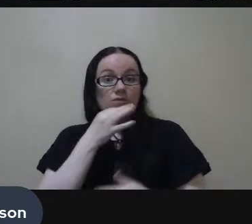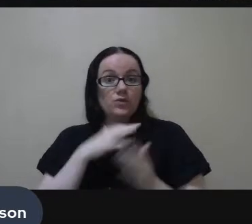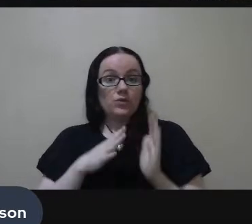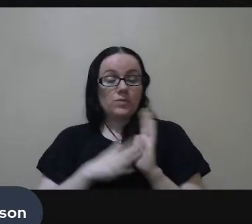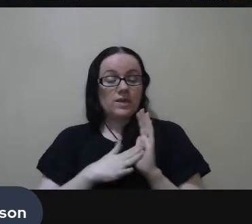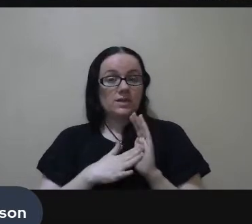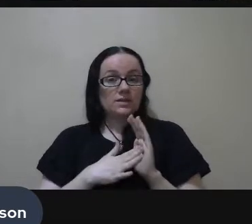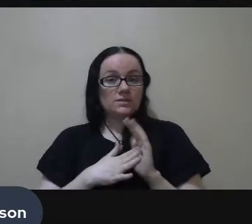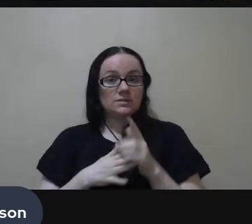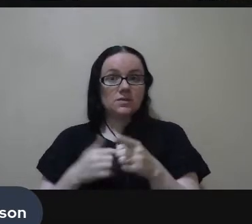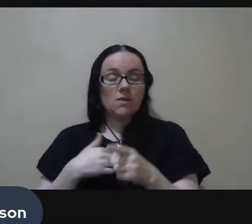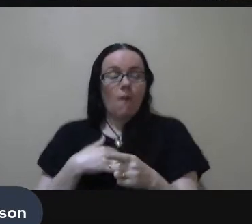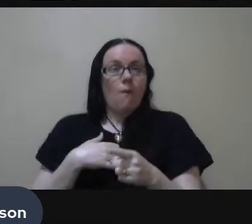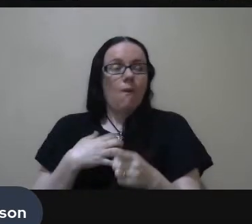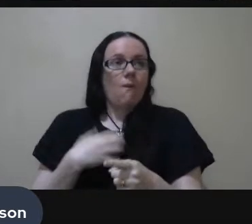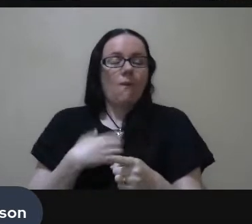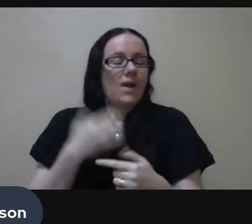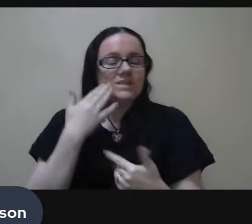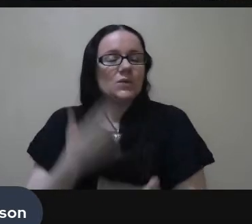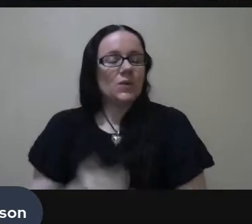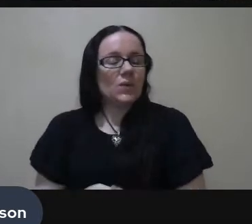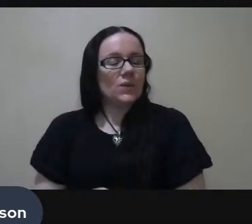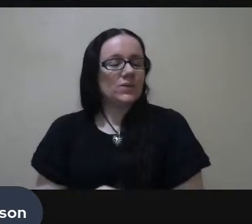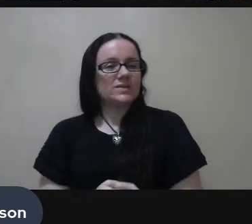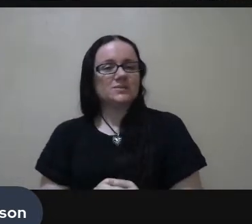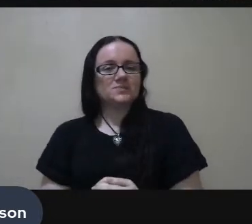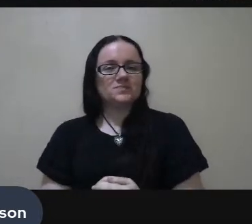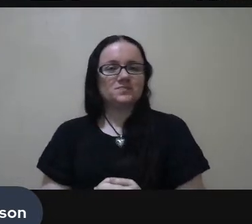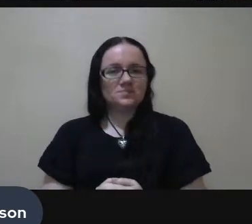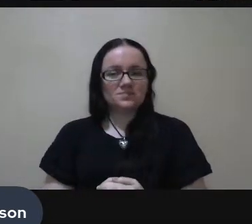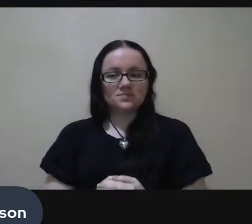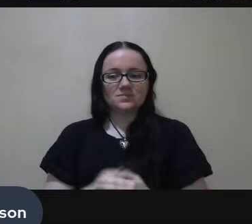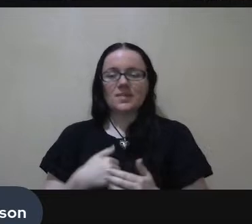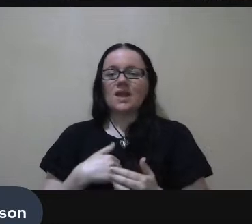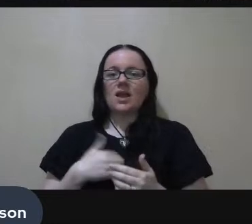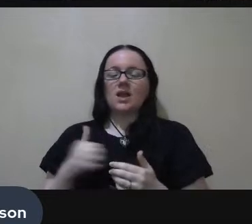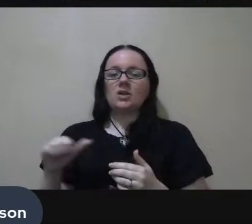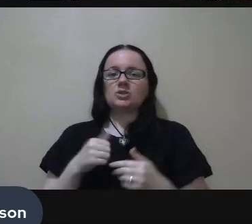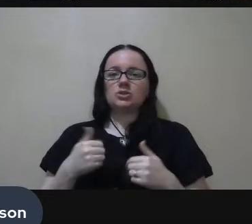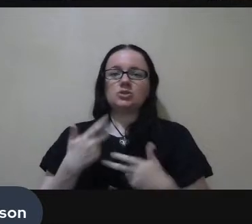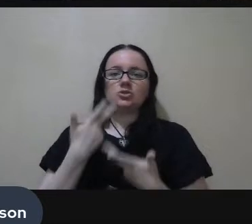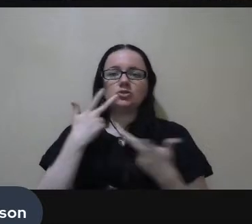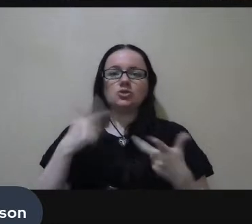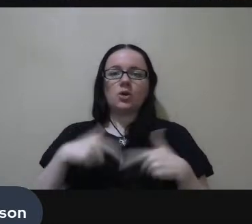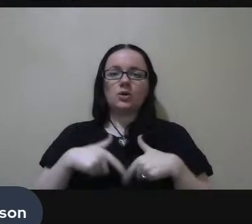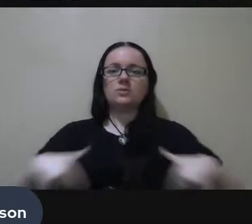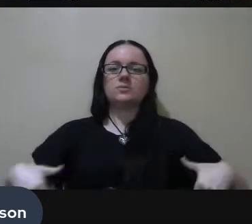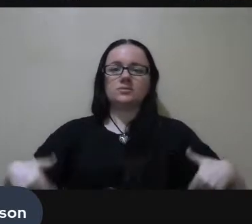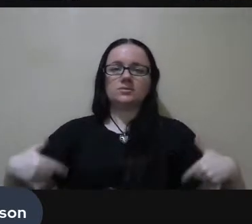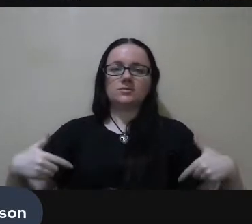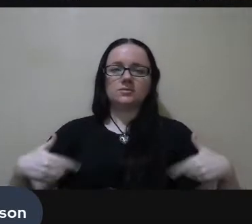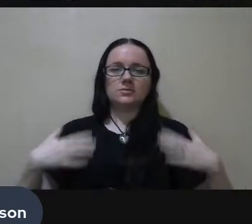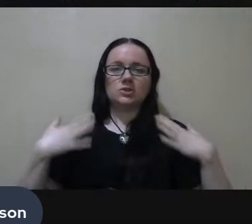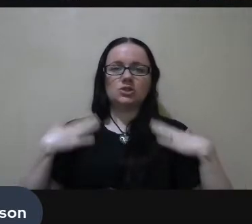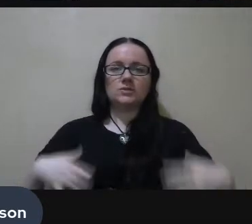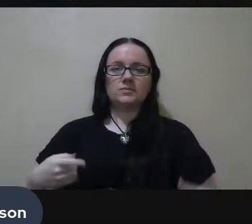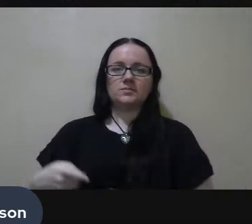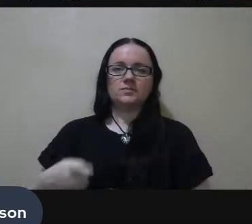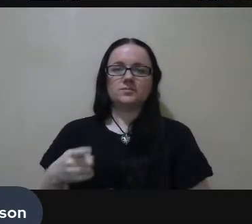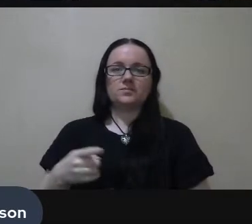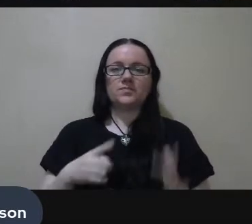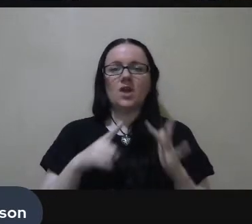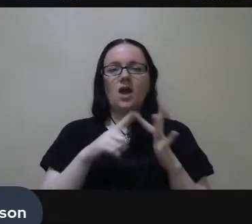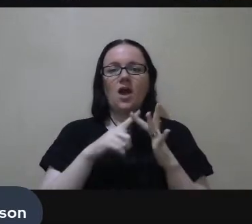surprise. Oh, I meant to show off my T-shirt, if I could, Gillian. Please do. I'm wearing